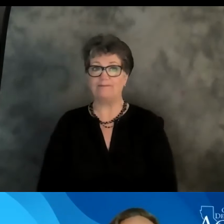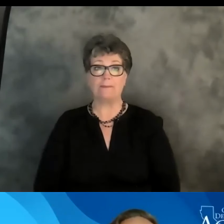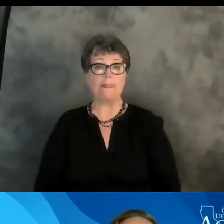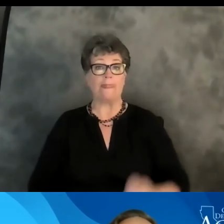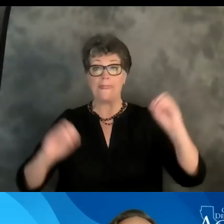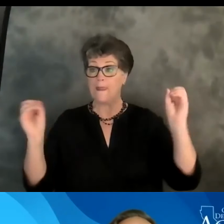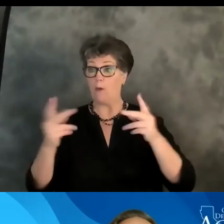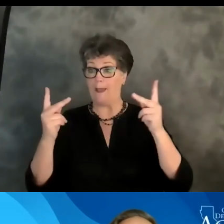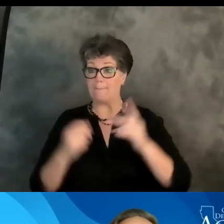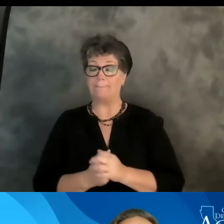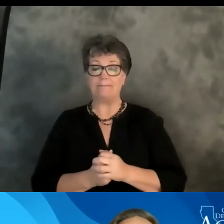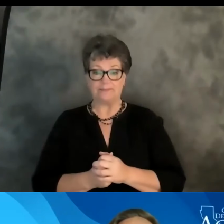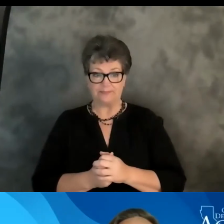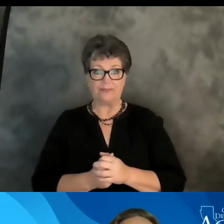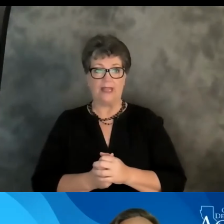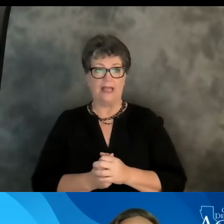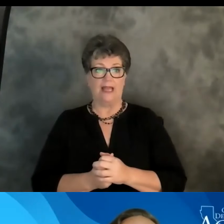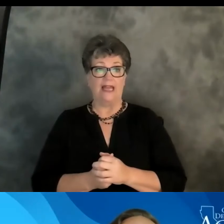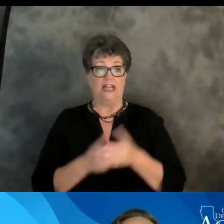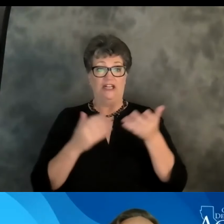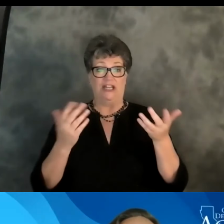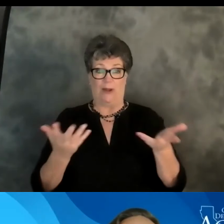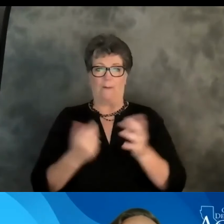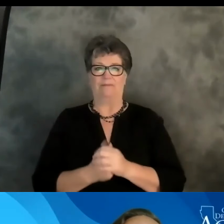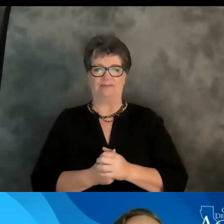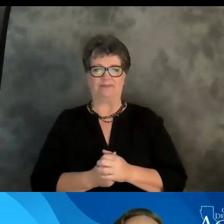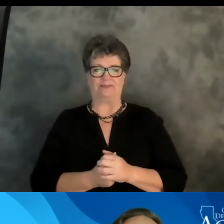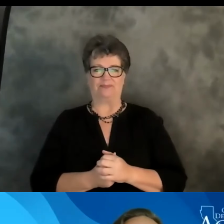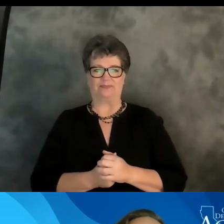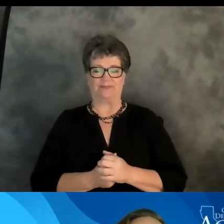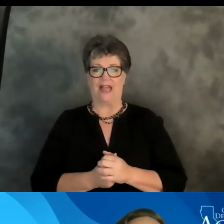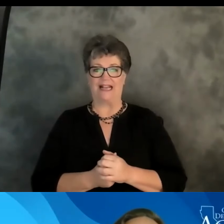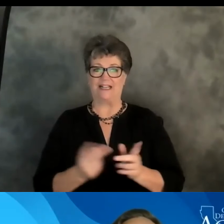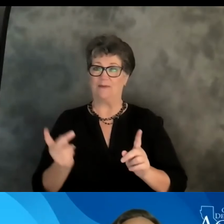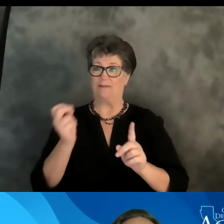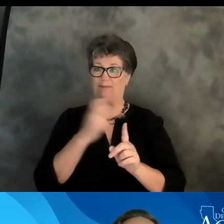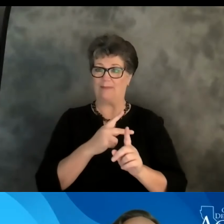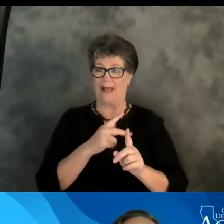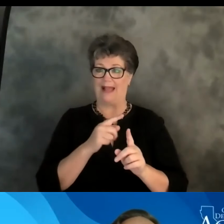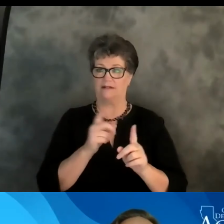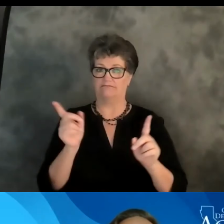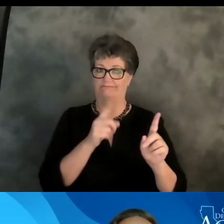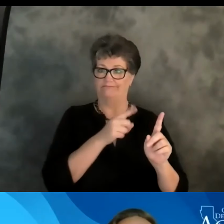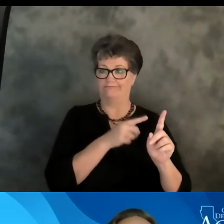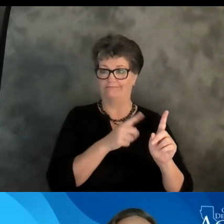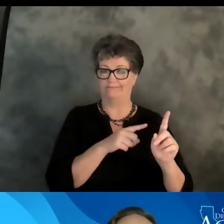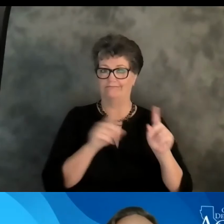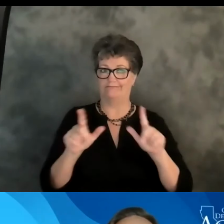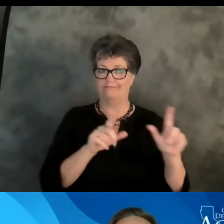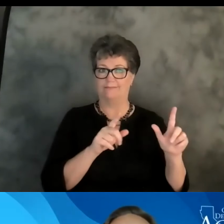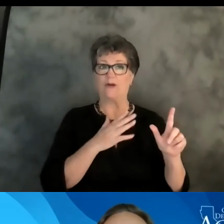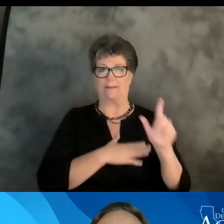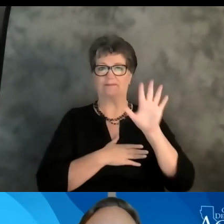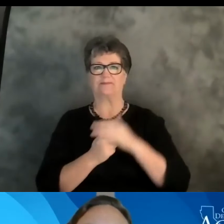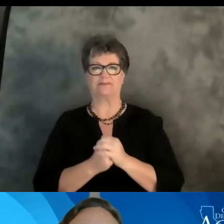Okay, so here we go. Back a couple, please, if we can. All